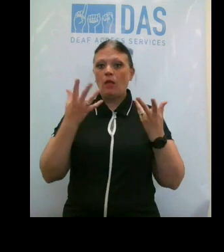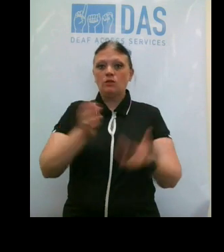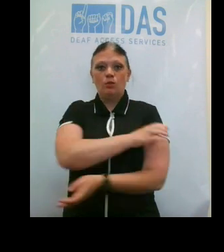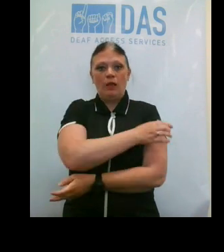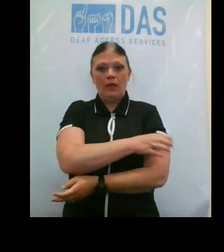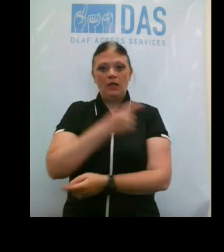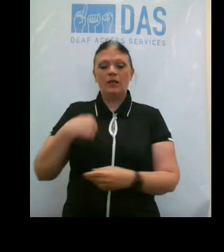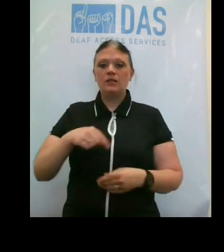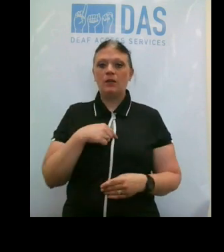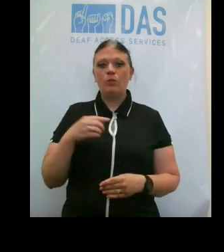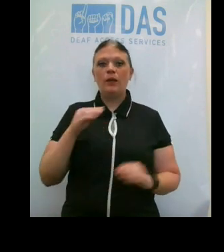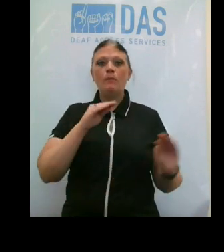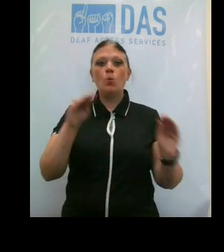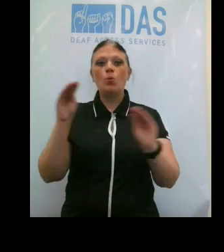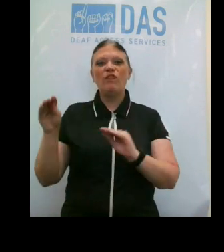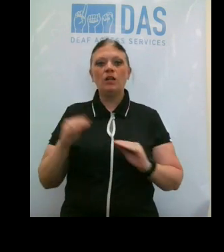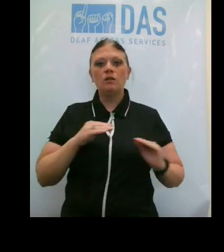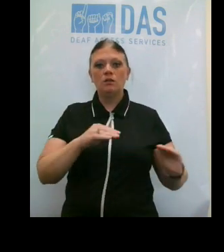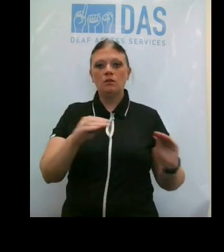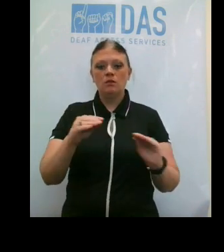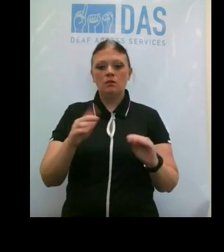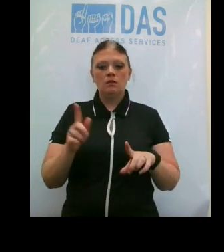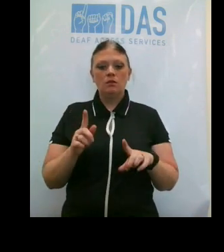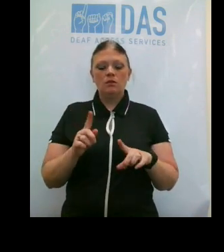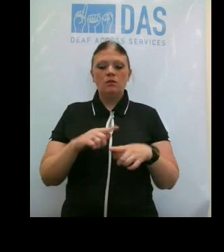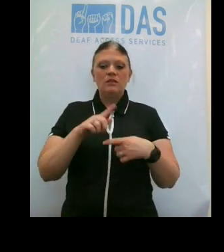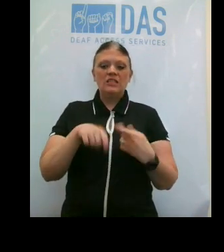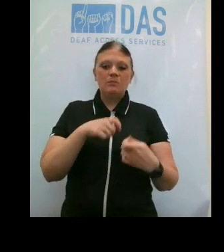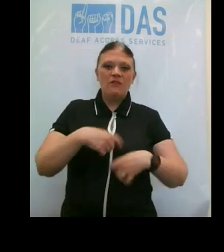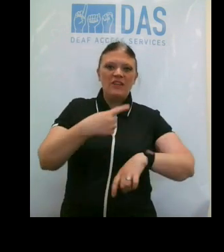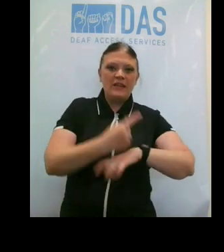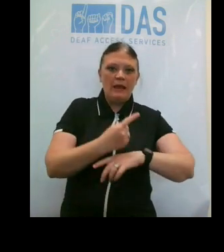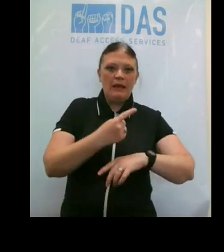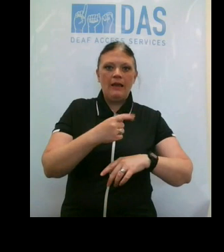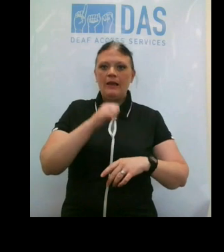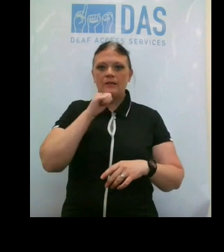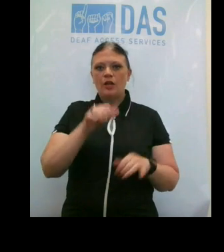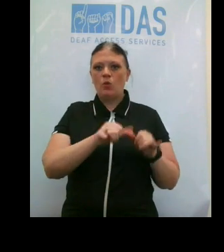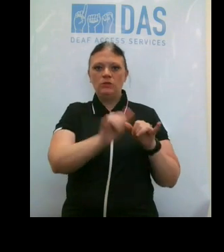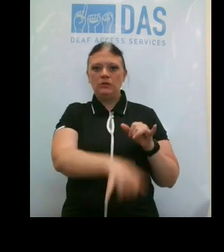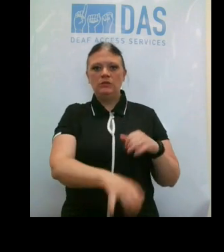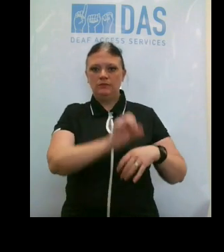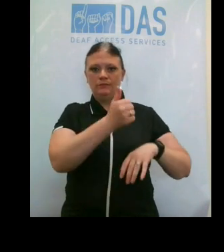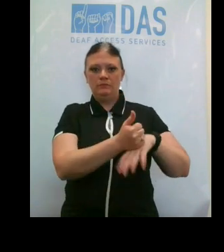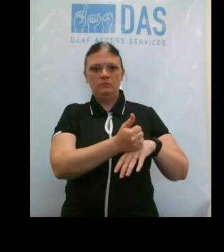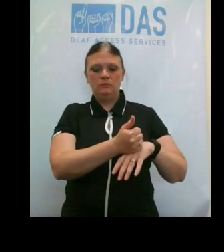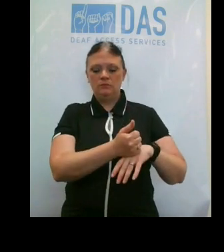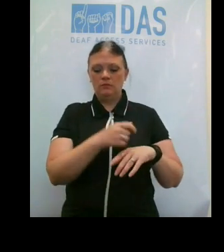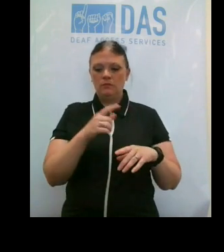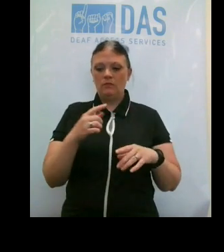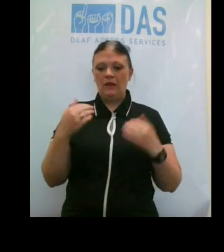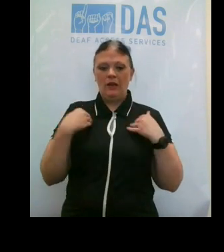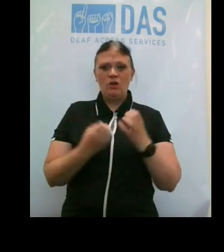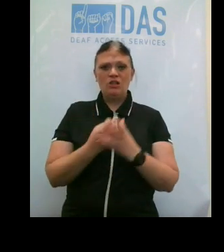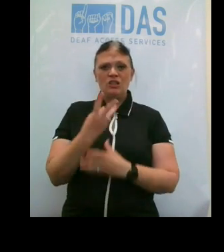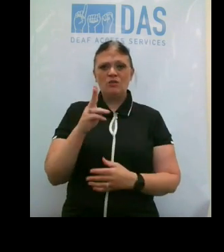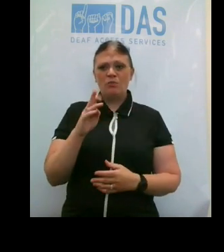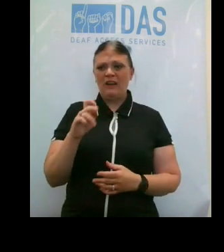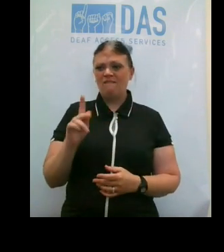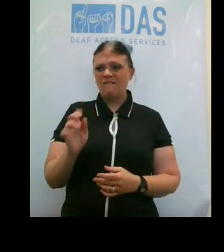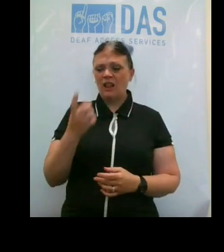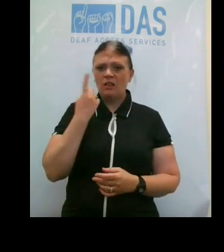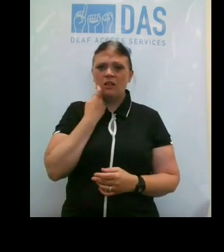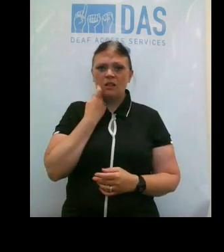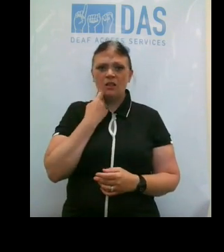them. And they're on particular days. They're not stationary, but we had one in Springville that I was at